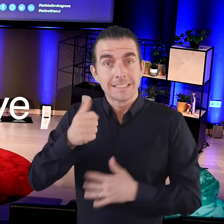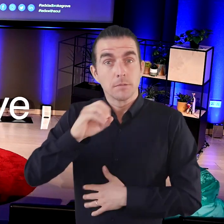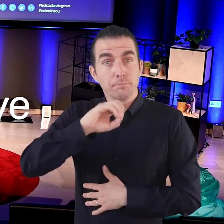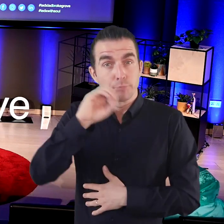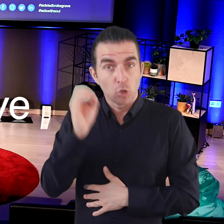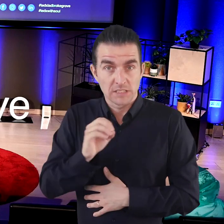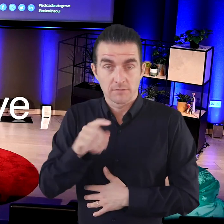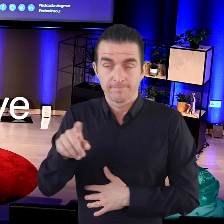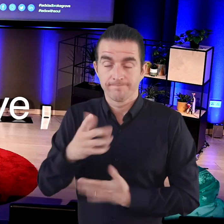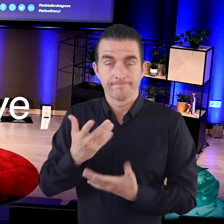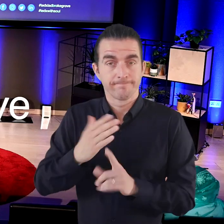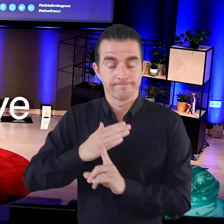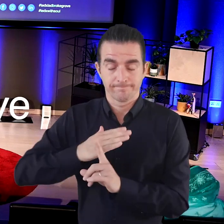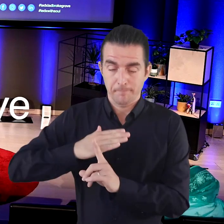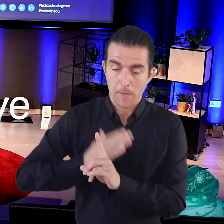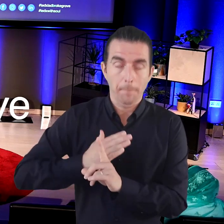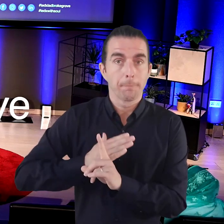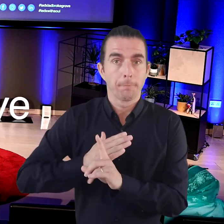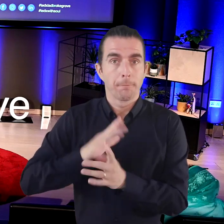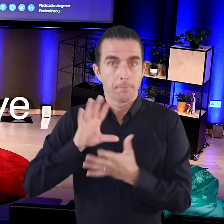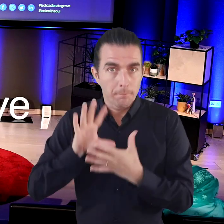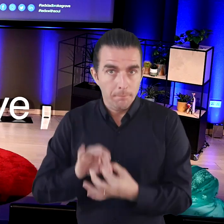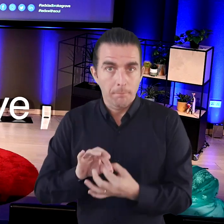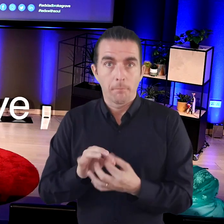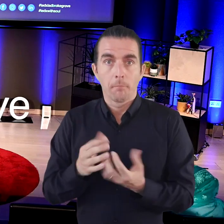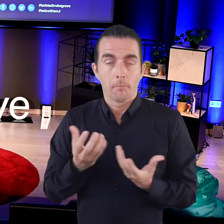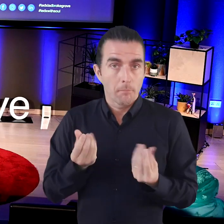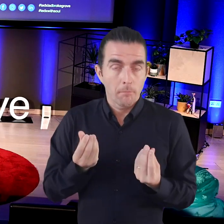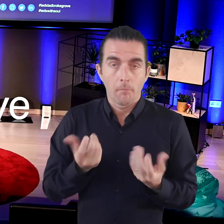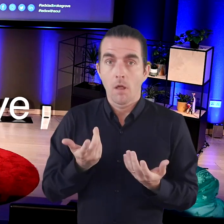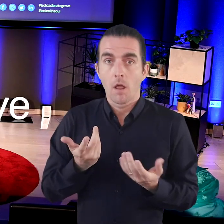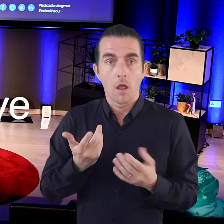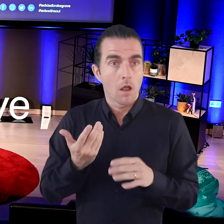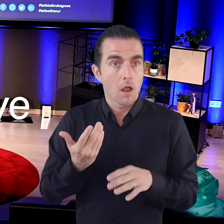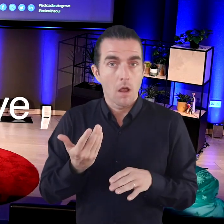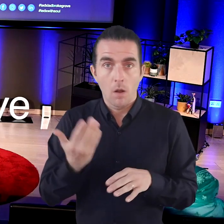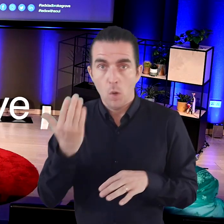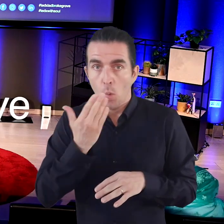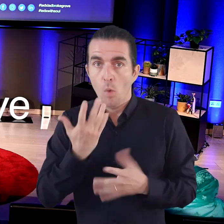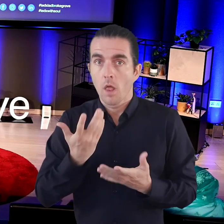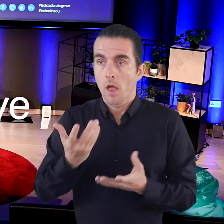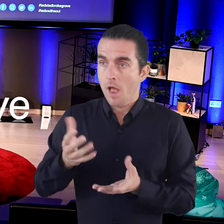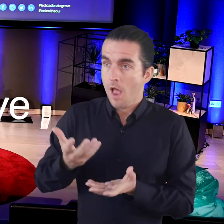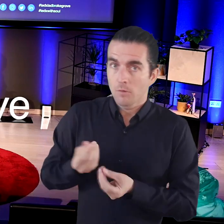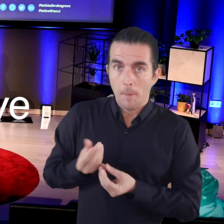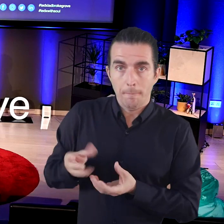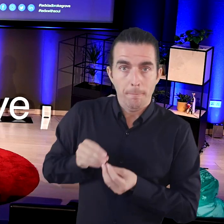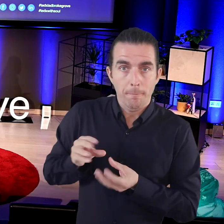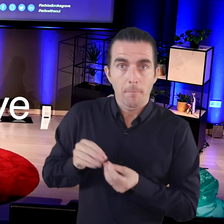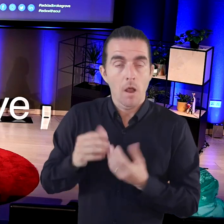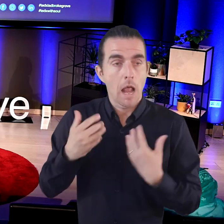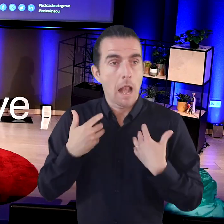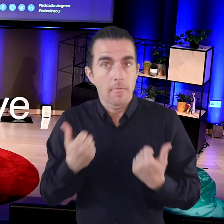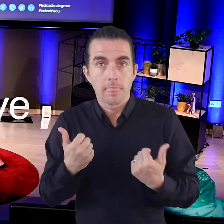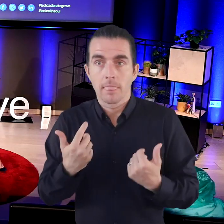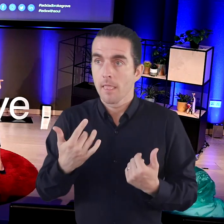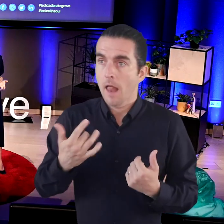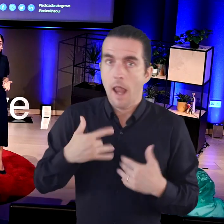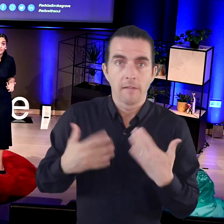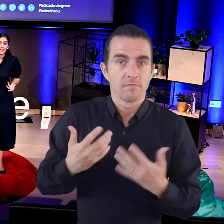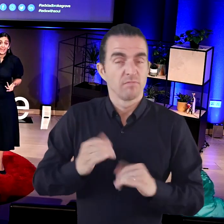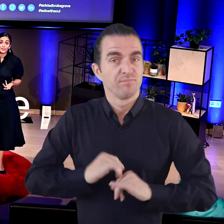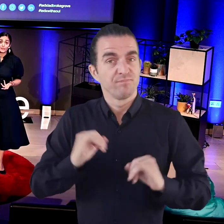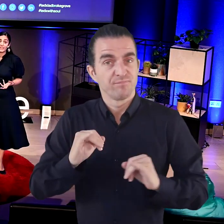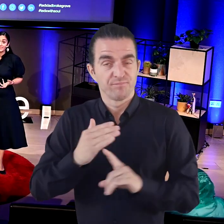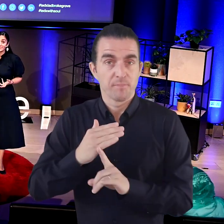deprivation. Education, income, health, or housing. If there was a borough with all the right ingredients for young